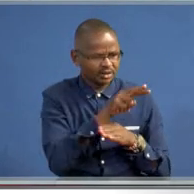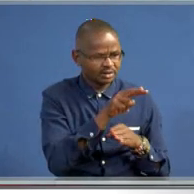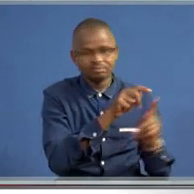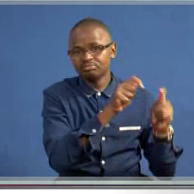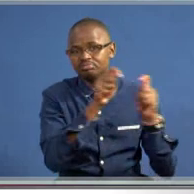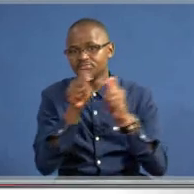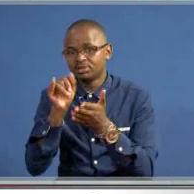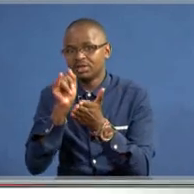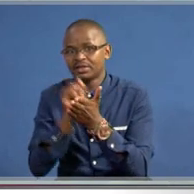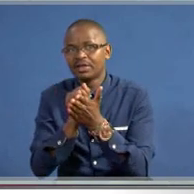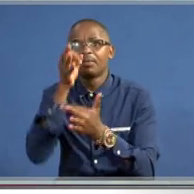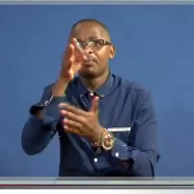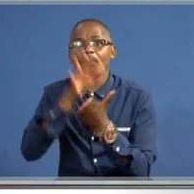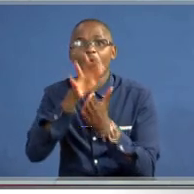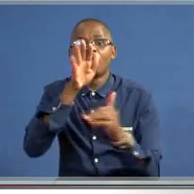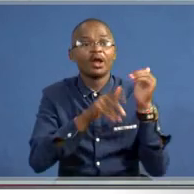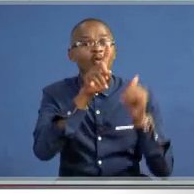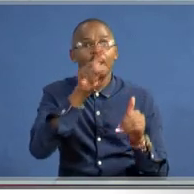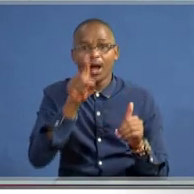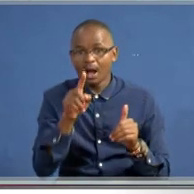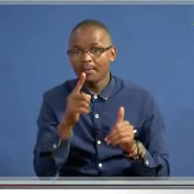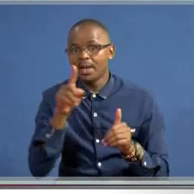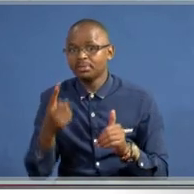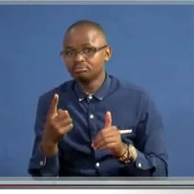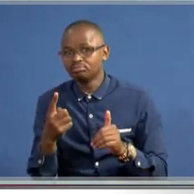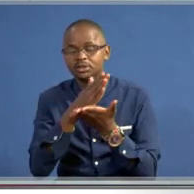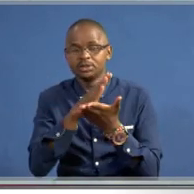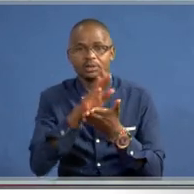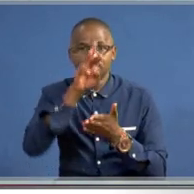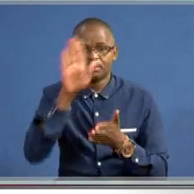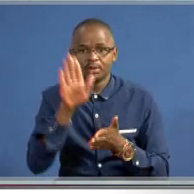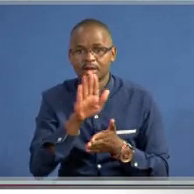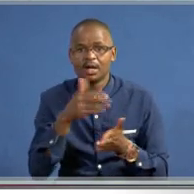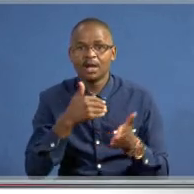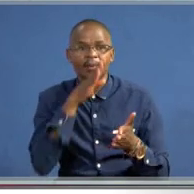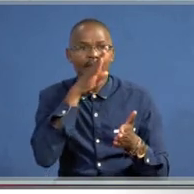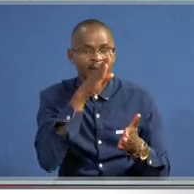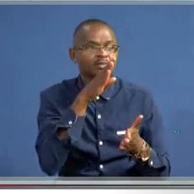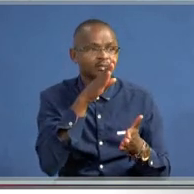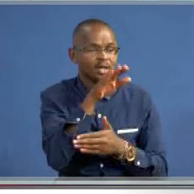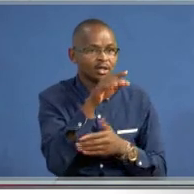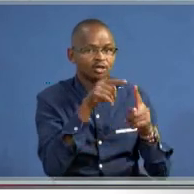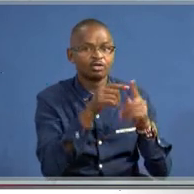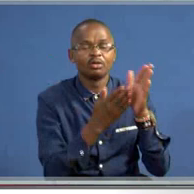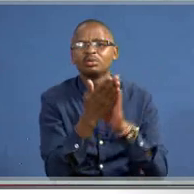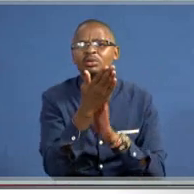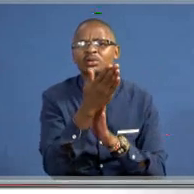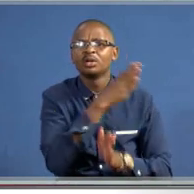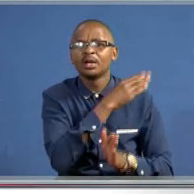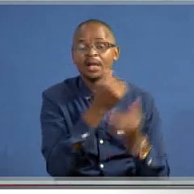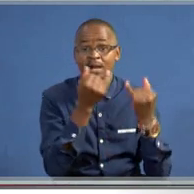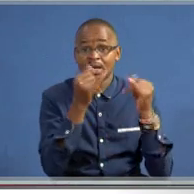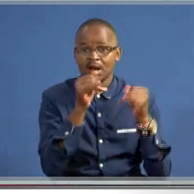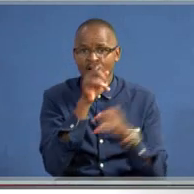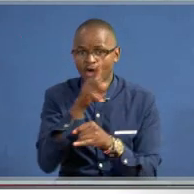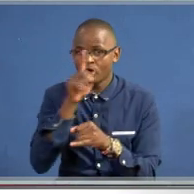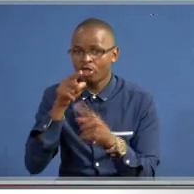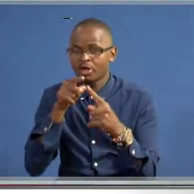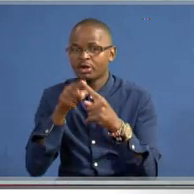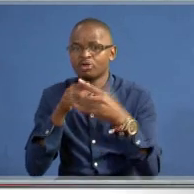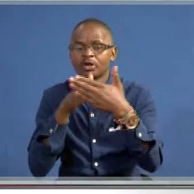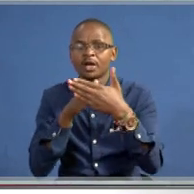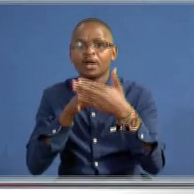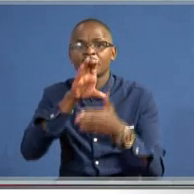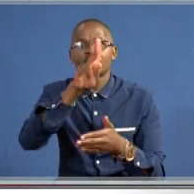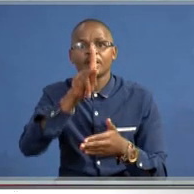transactions that exceed one millings haha a section of lament areas have been barred open now threatened e-card